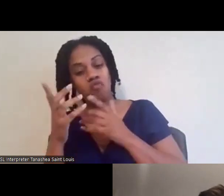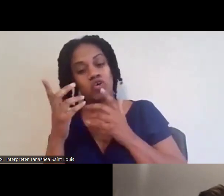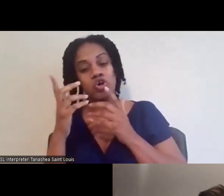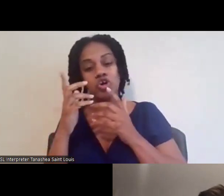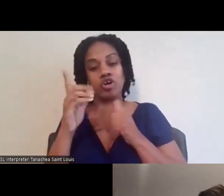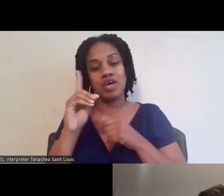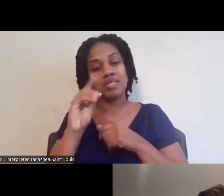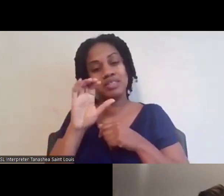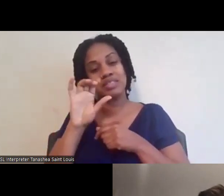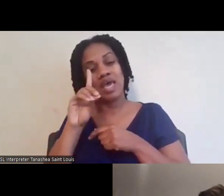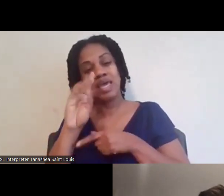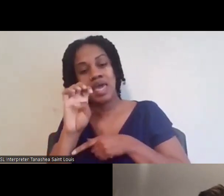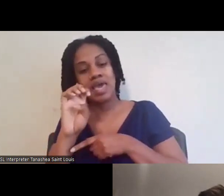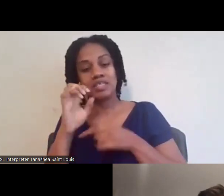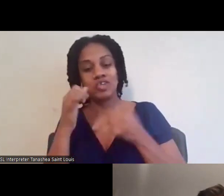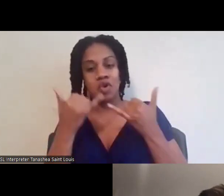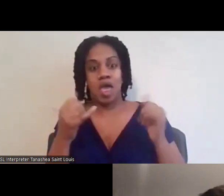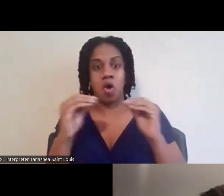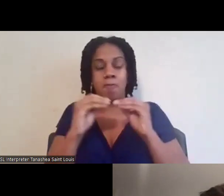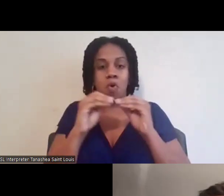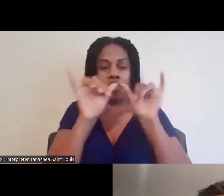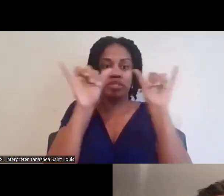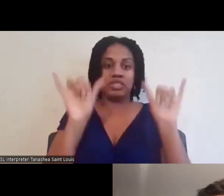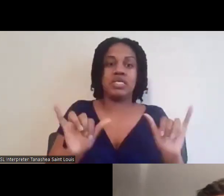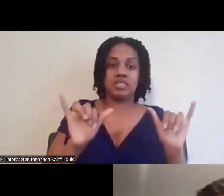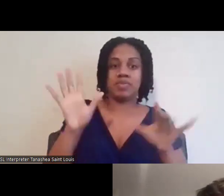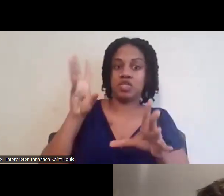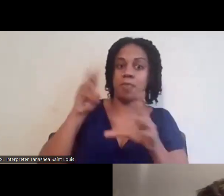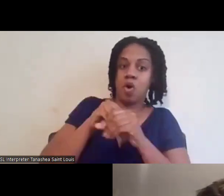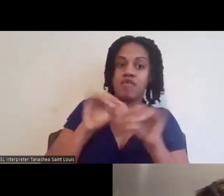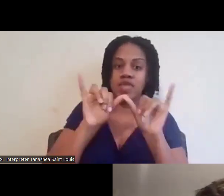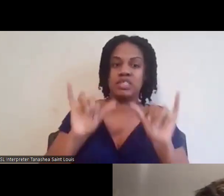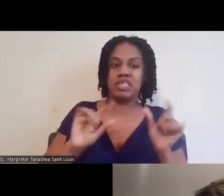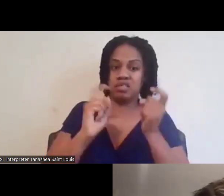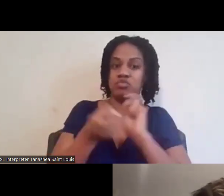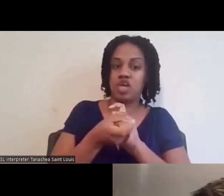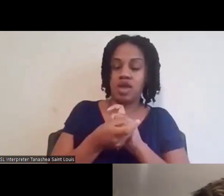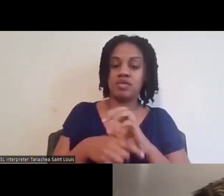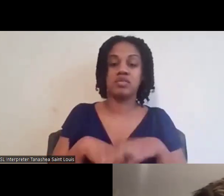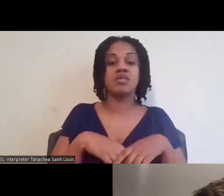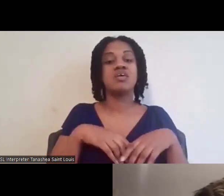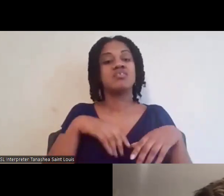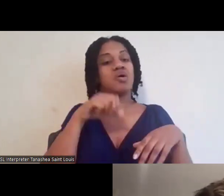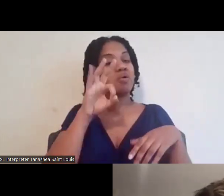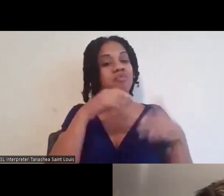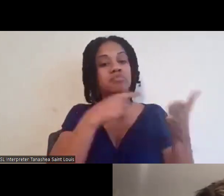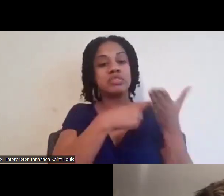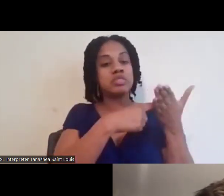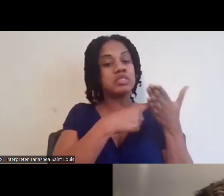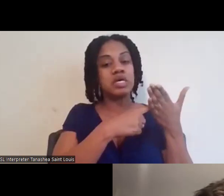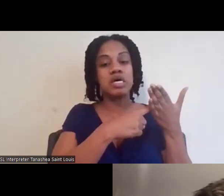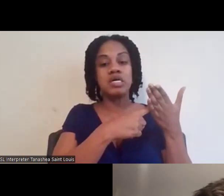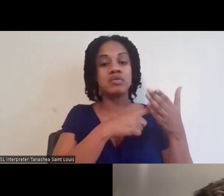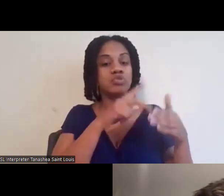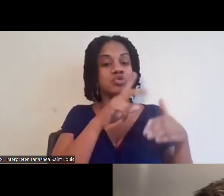the systems change work, and this is absolutely part of that system change. So whether we're talking about the no wrong